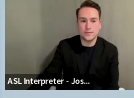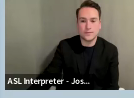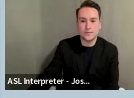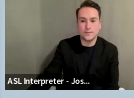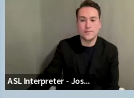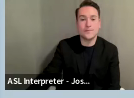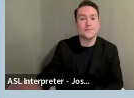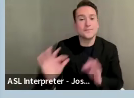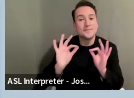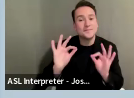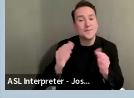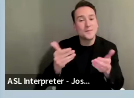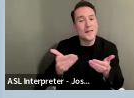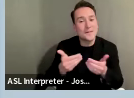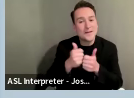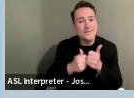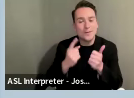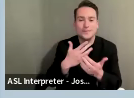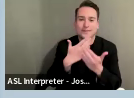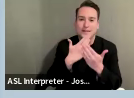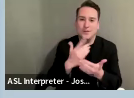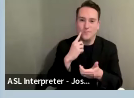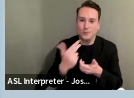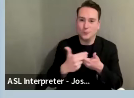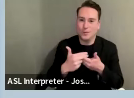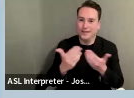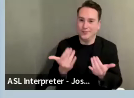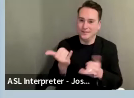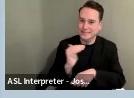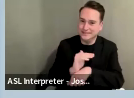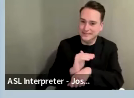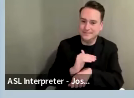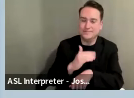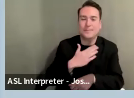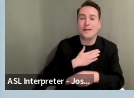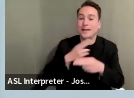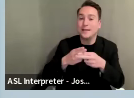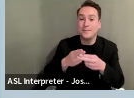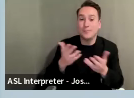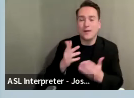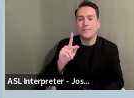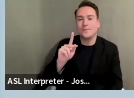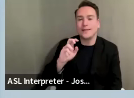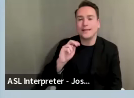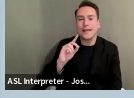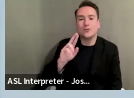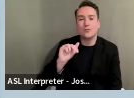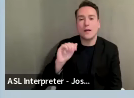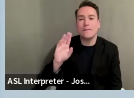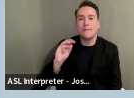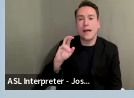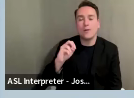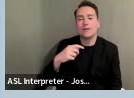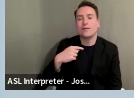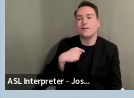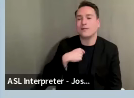All right, well, welcome everyone. Thank you so much for joining us here this evening. My name is Kendra Bowen, and I'm an estate planning attorney